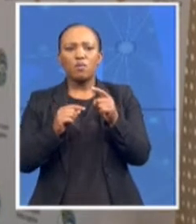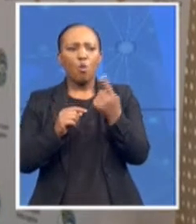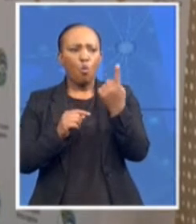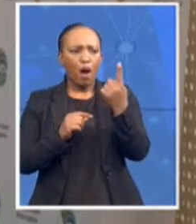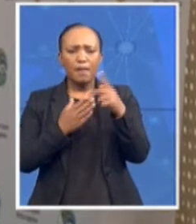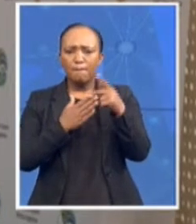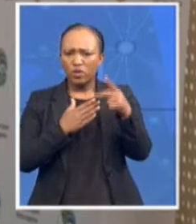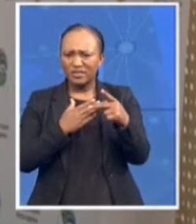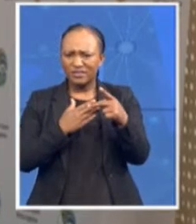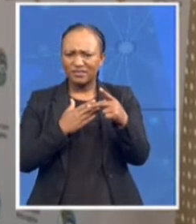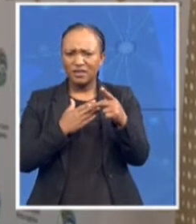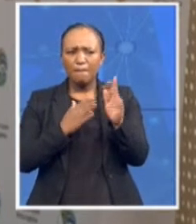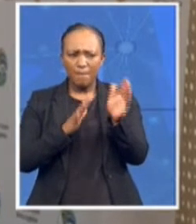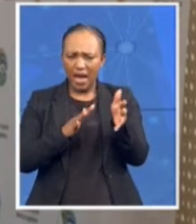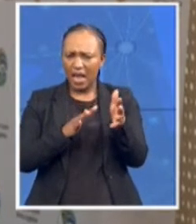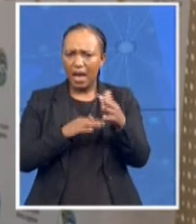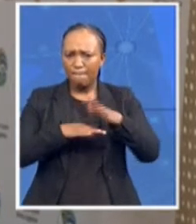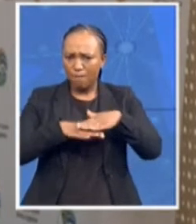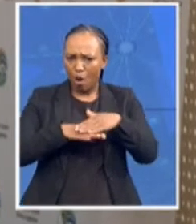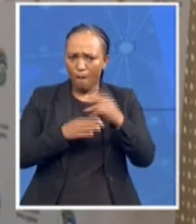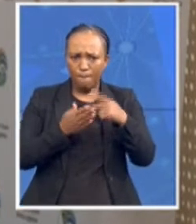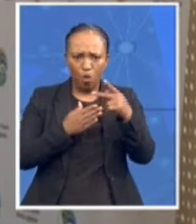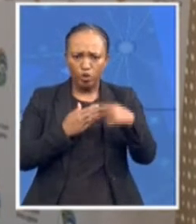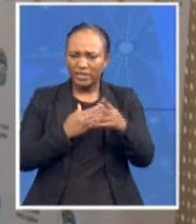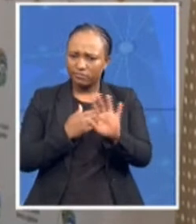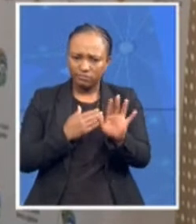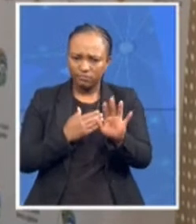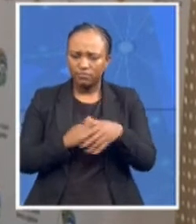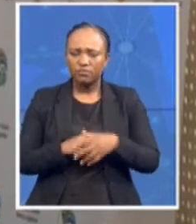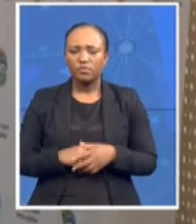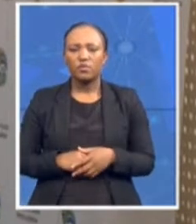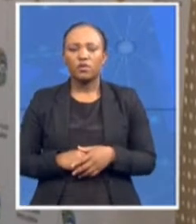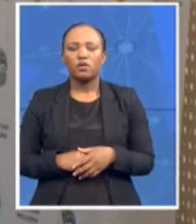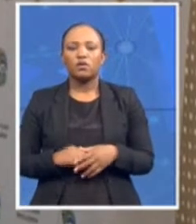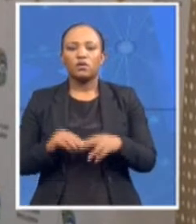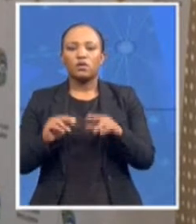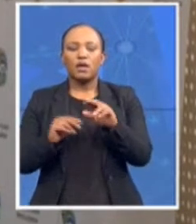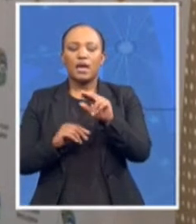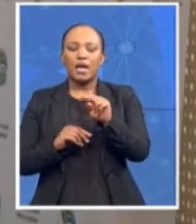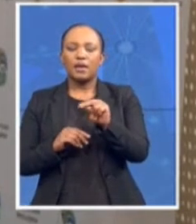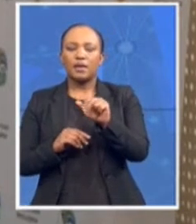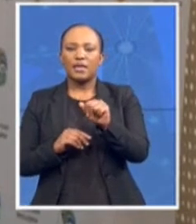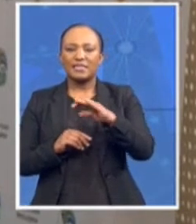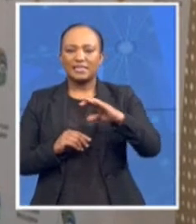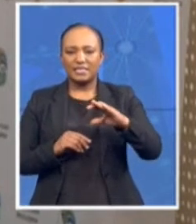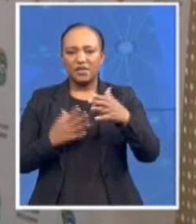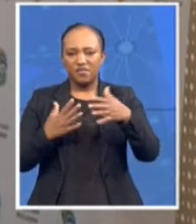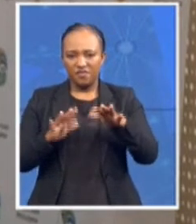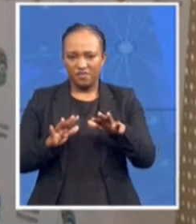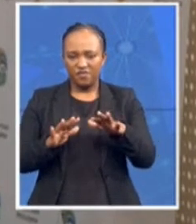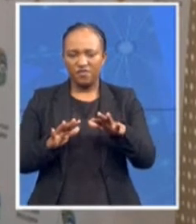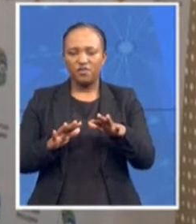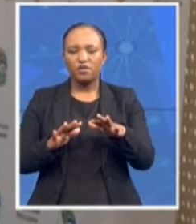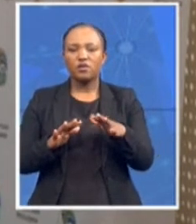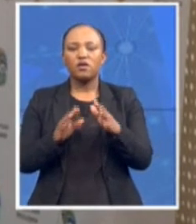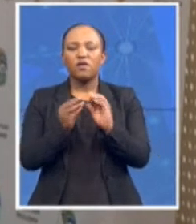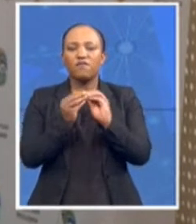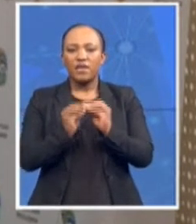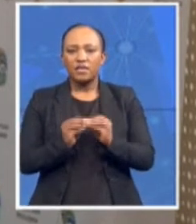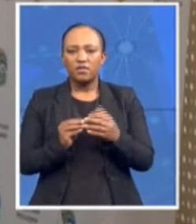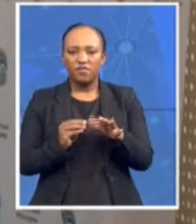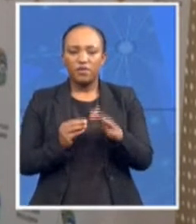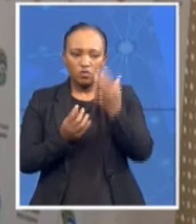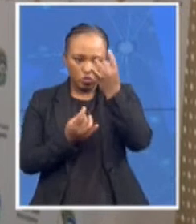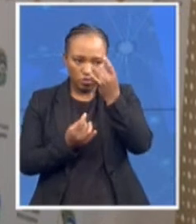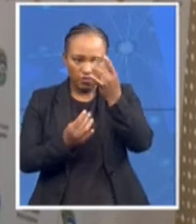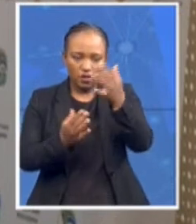with affected applicants, the National Arts Council then issued revised grant notification letters and contracts with adjusted